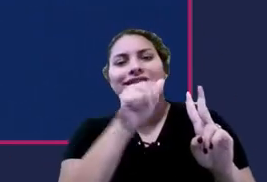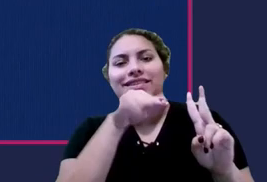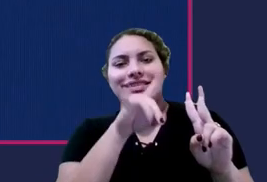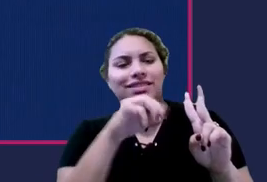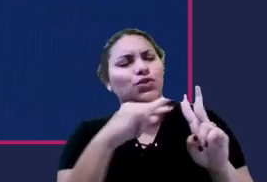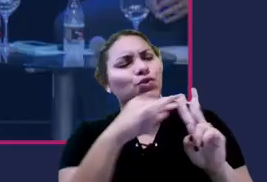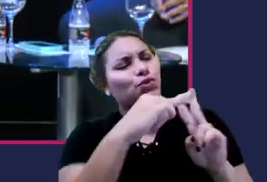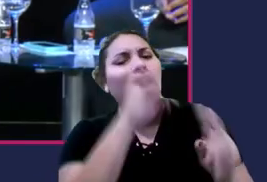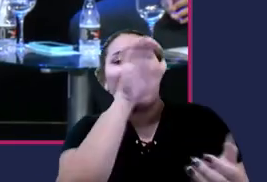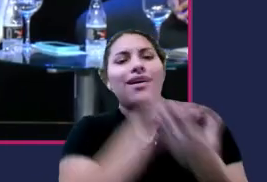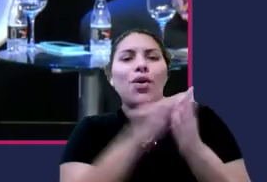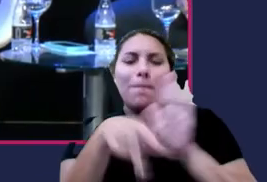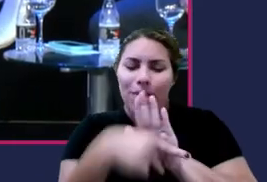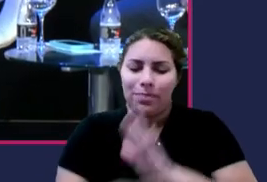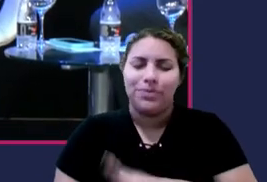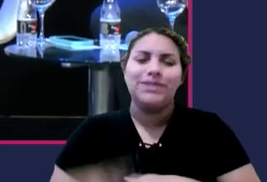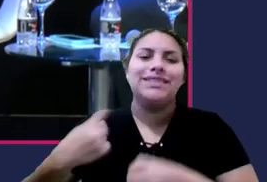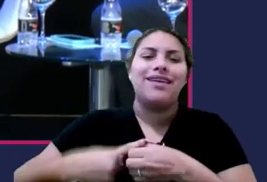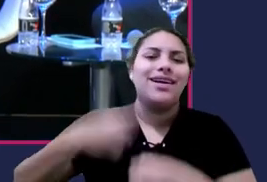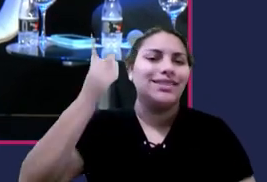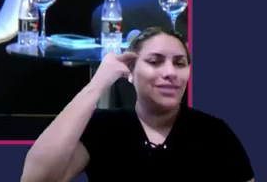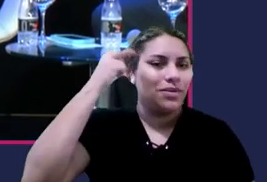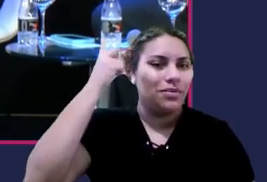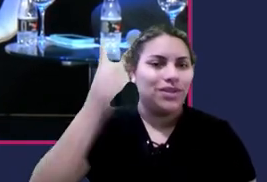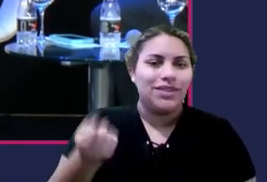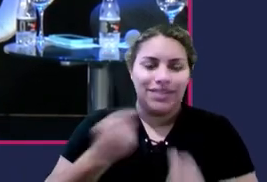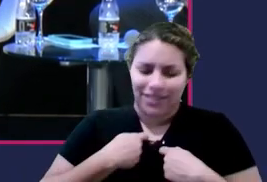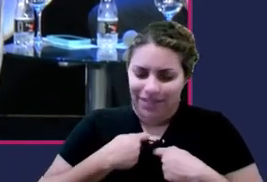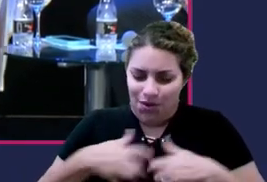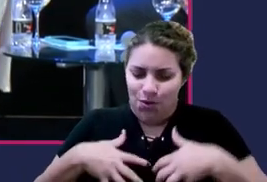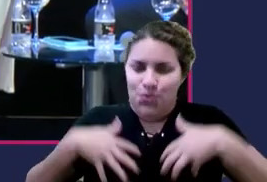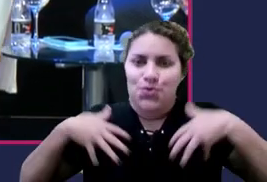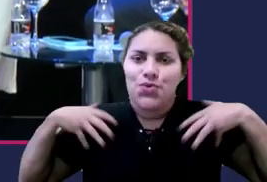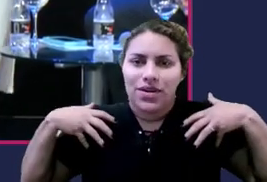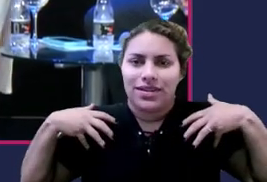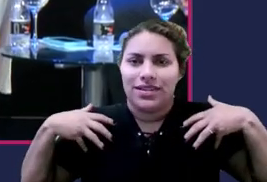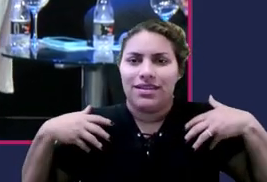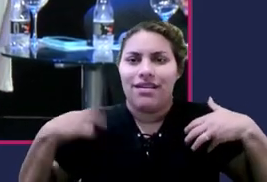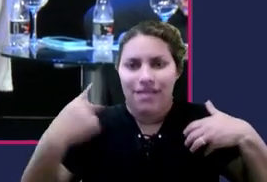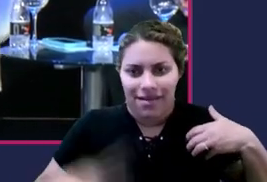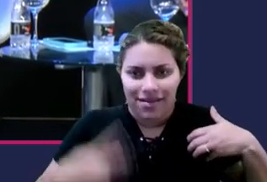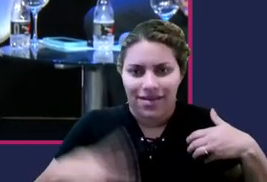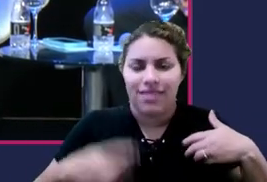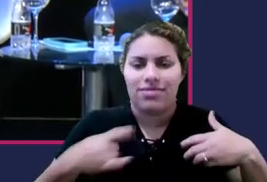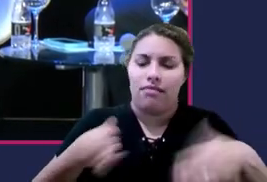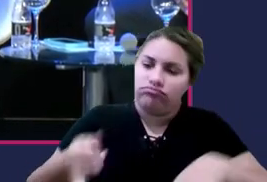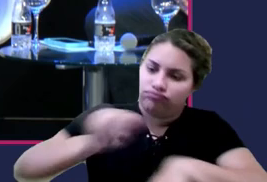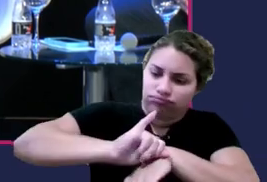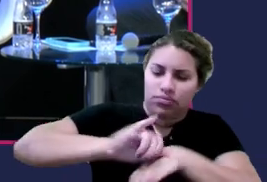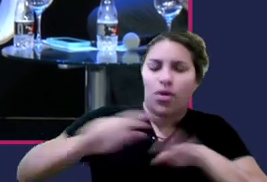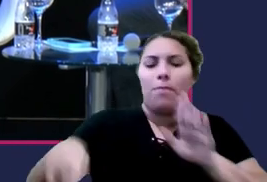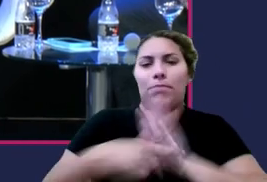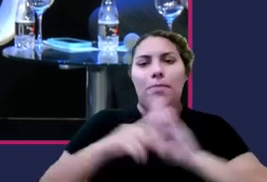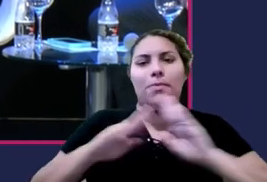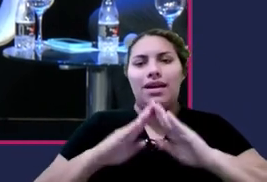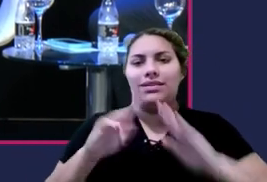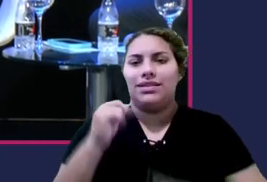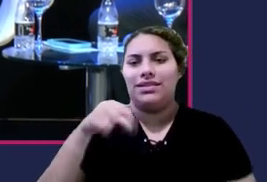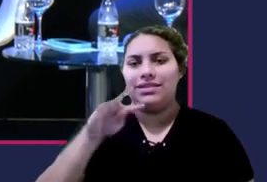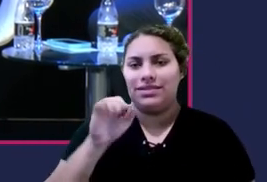couple who make us proud to be from the city of São Paulo and the state of São Paulo to have Casa